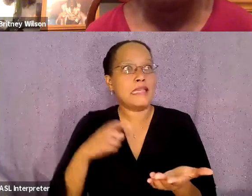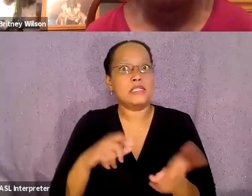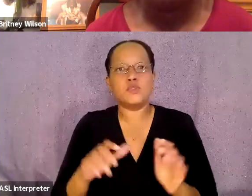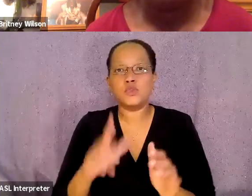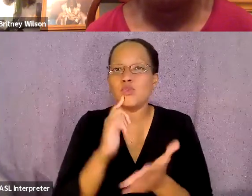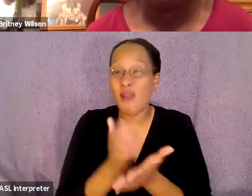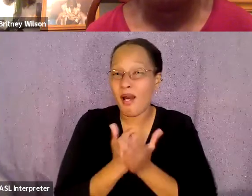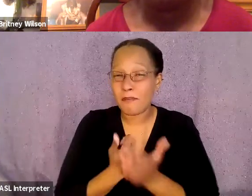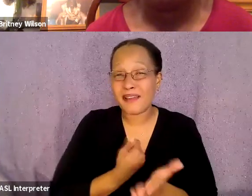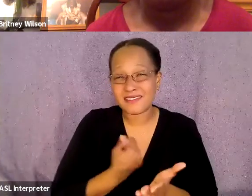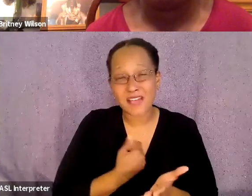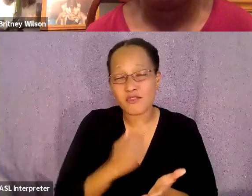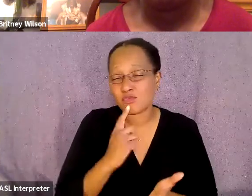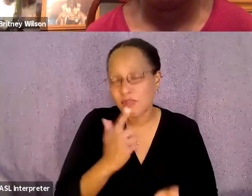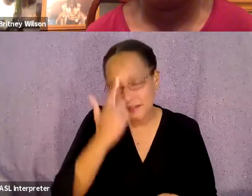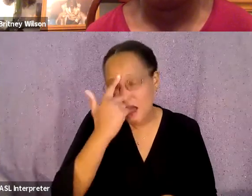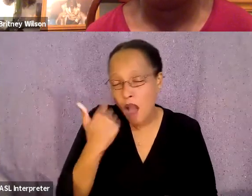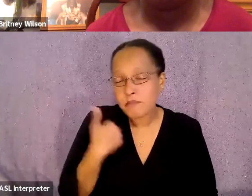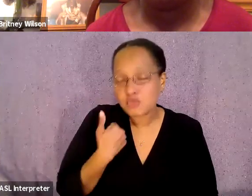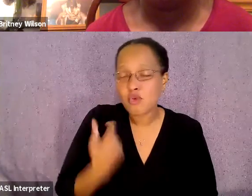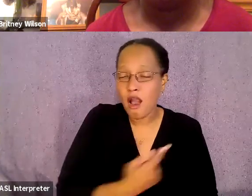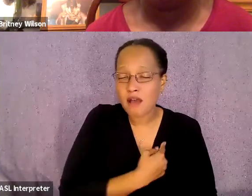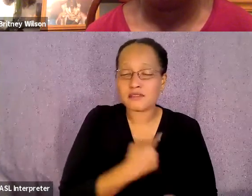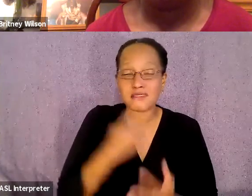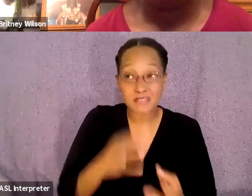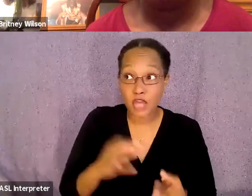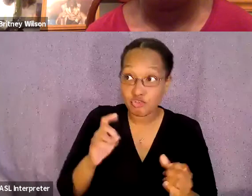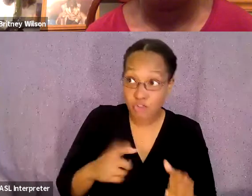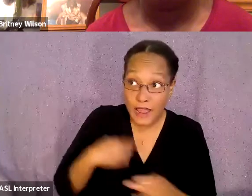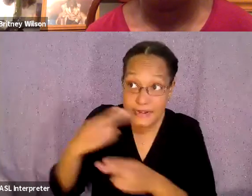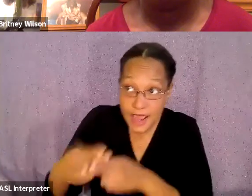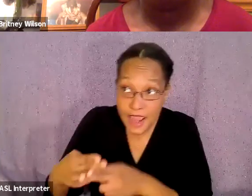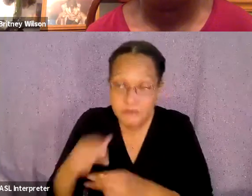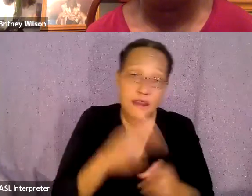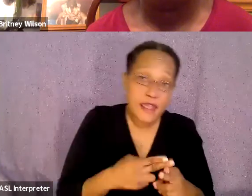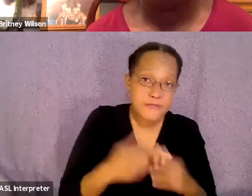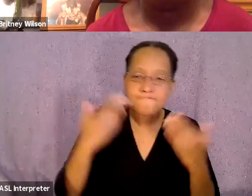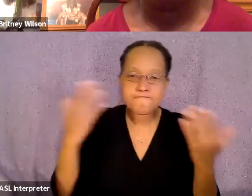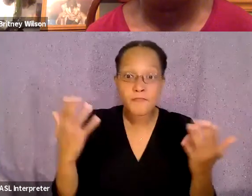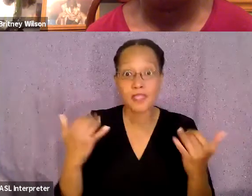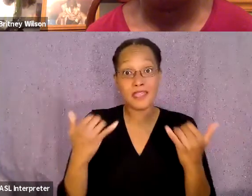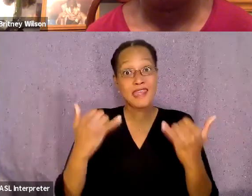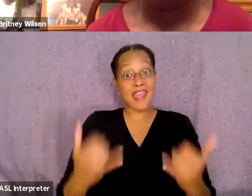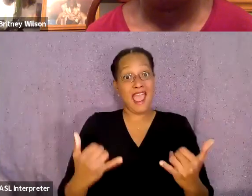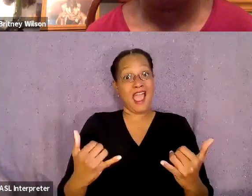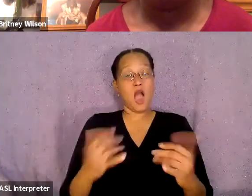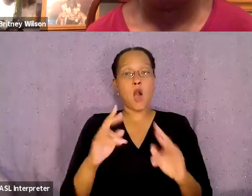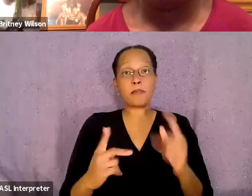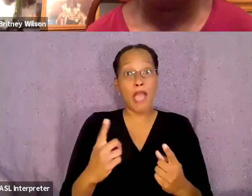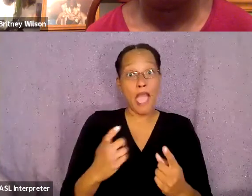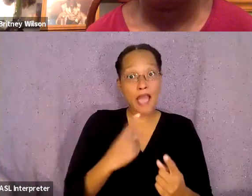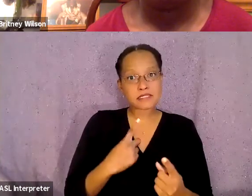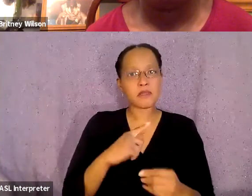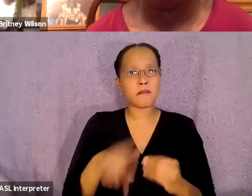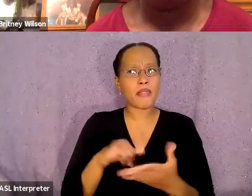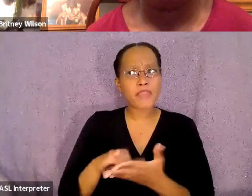future. And now it's like, if somebody asks, I'll tell them the story. But I also think that, like, for me, what I've learned